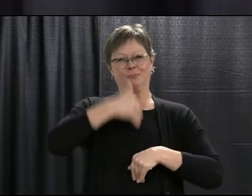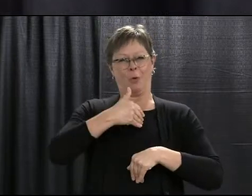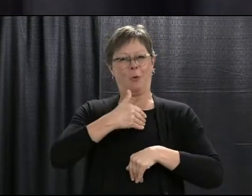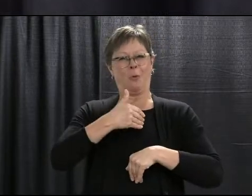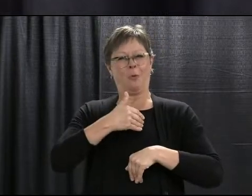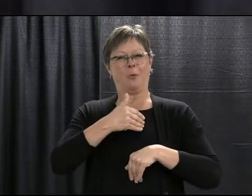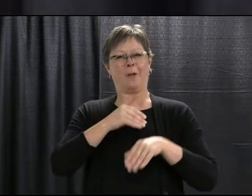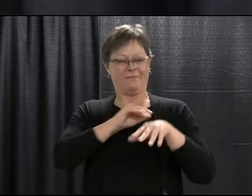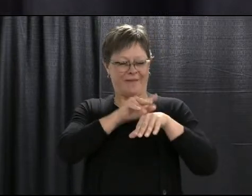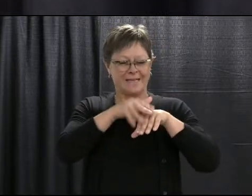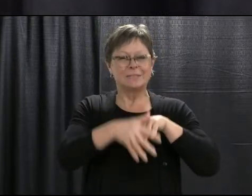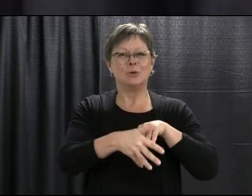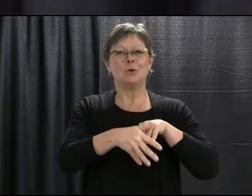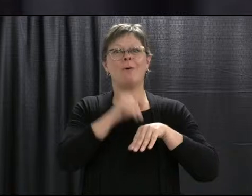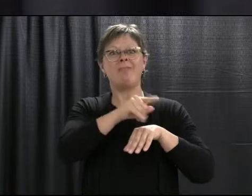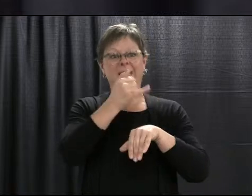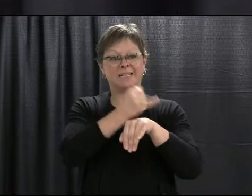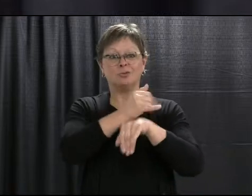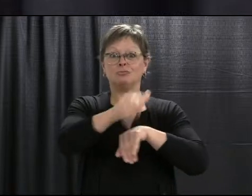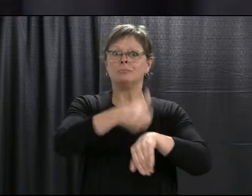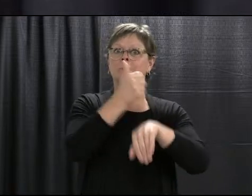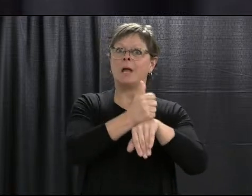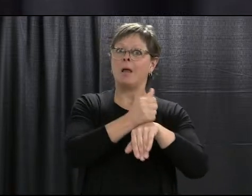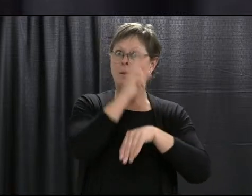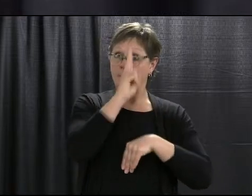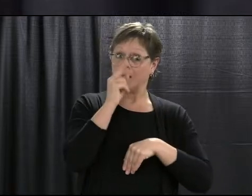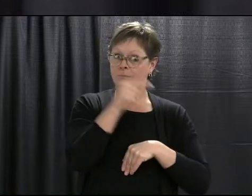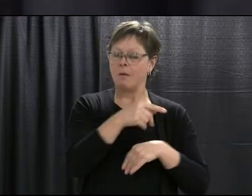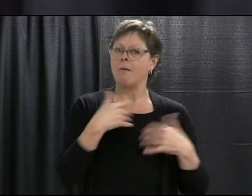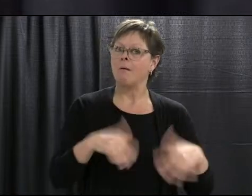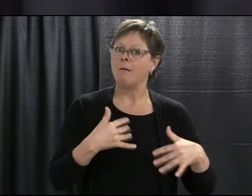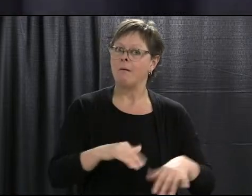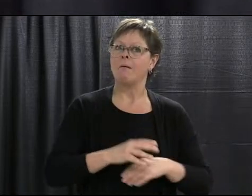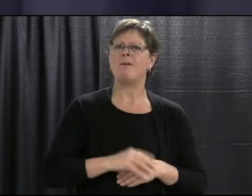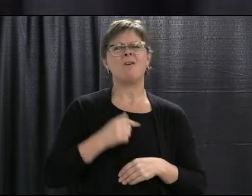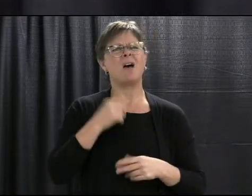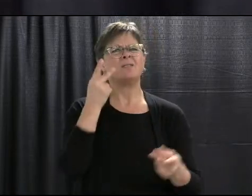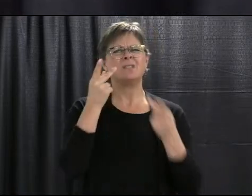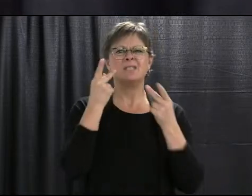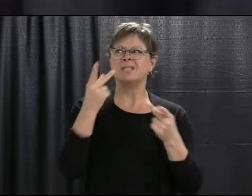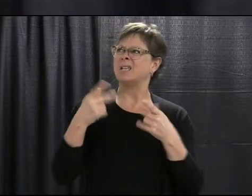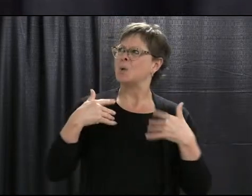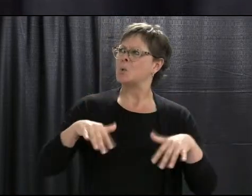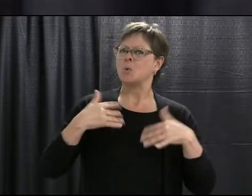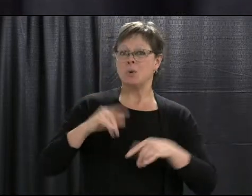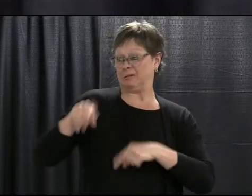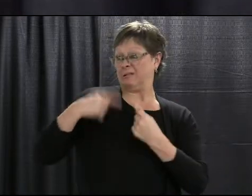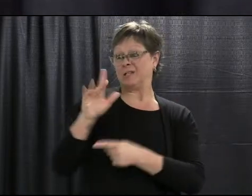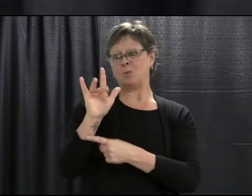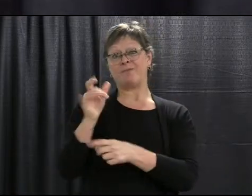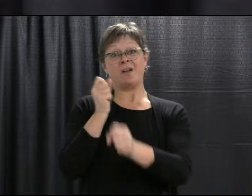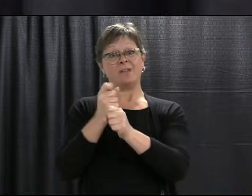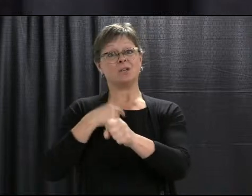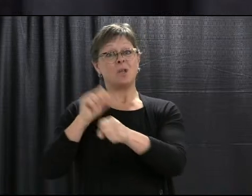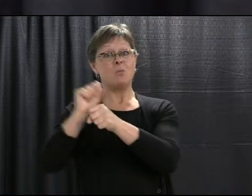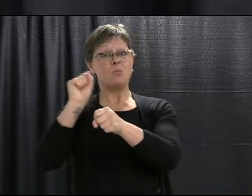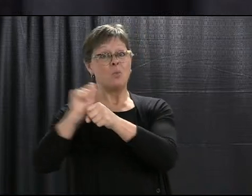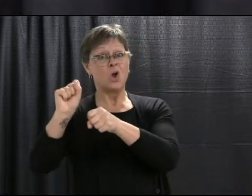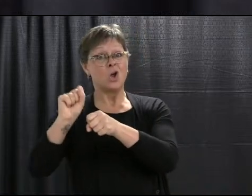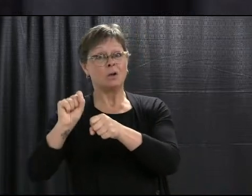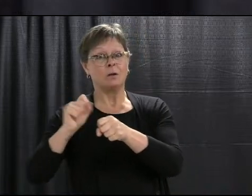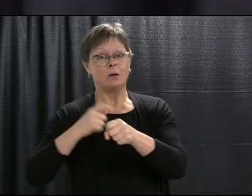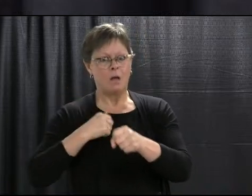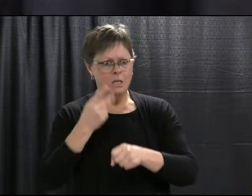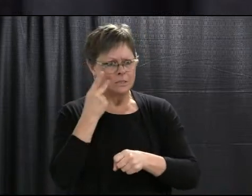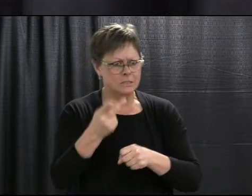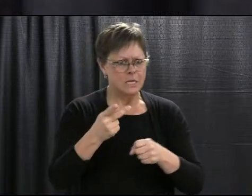So I see big changes, right? I've been practicing as a cardiologist for 25 years. These are real, these are important changes. And